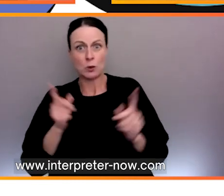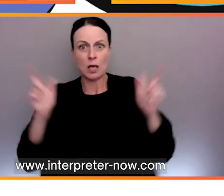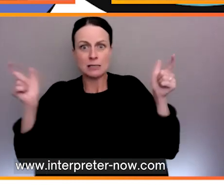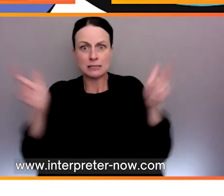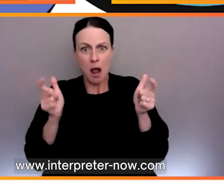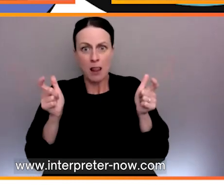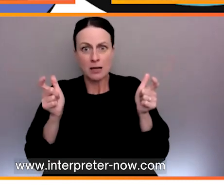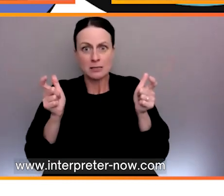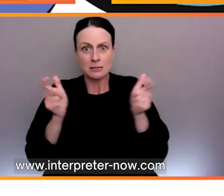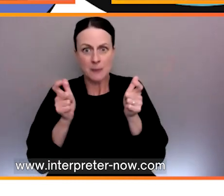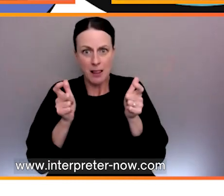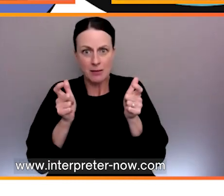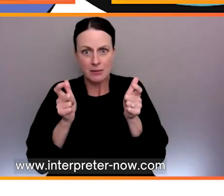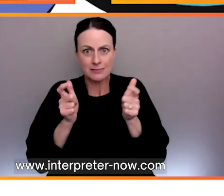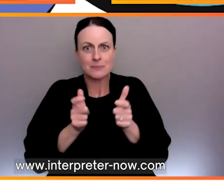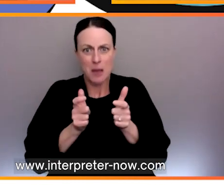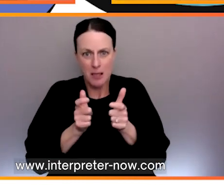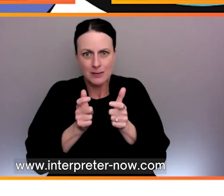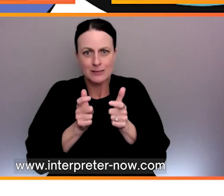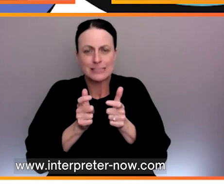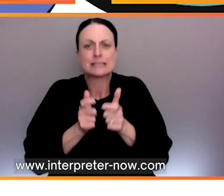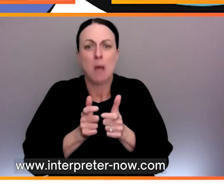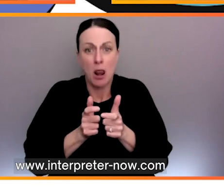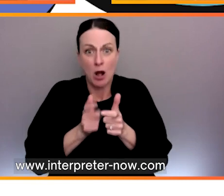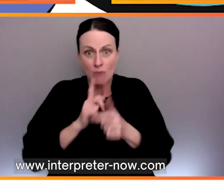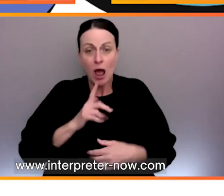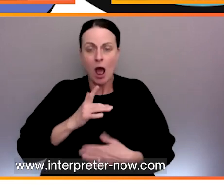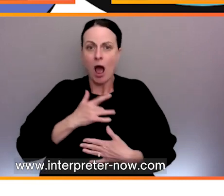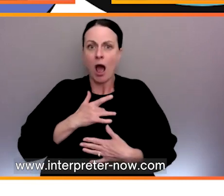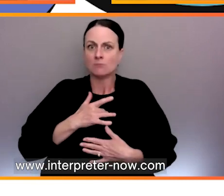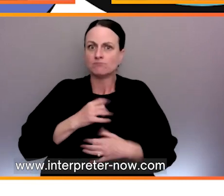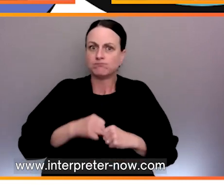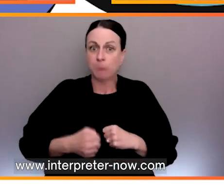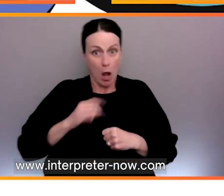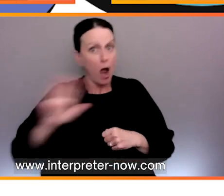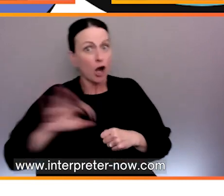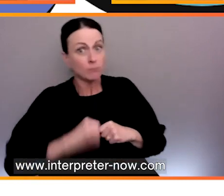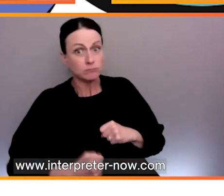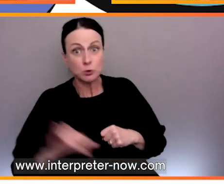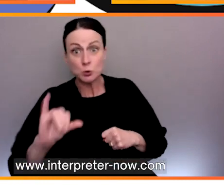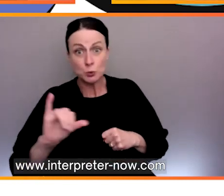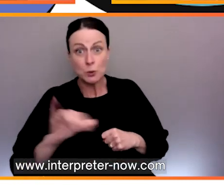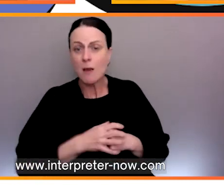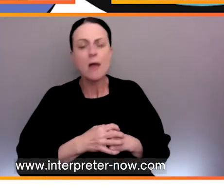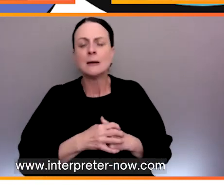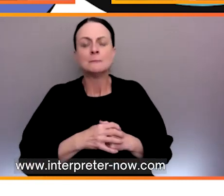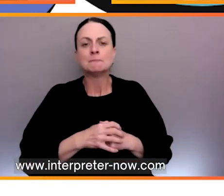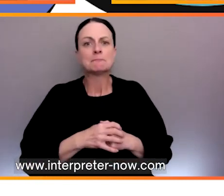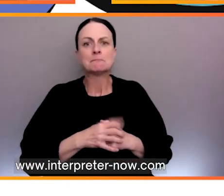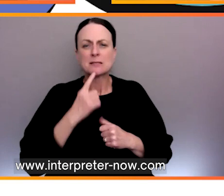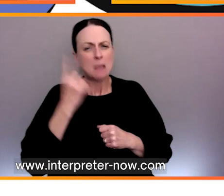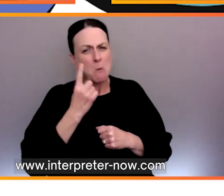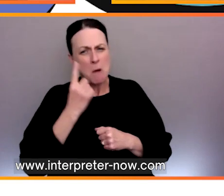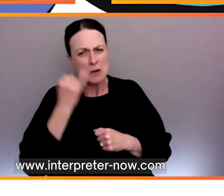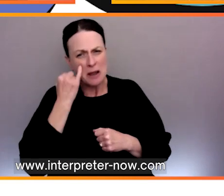the fact, and I said, the die had been cast, but I so appreciate that you saw